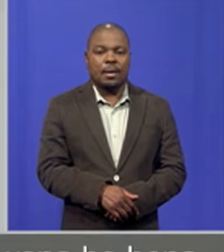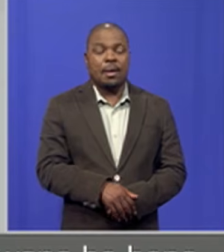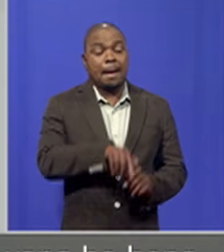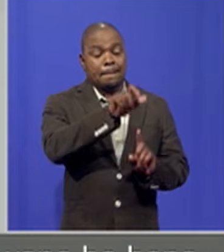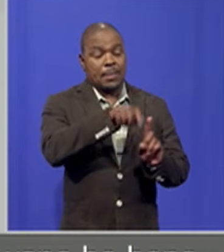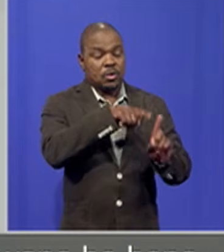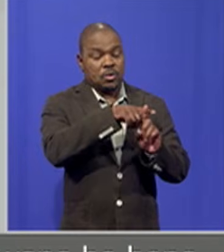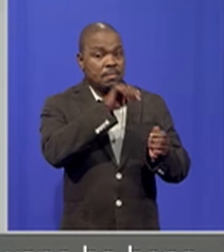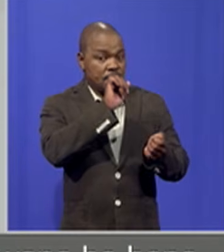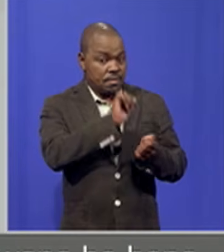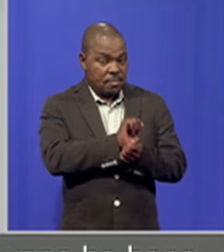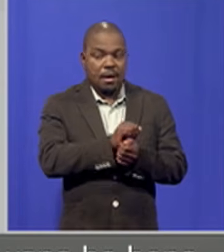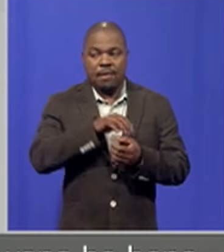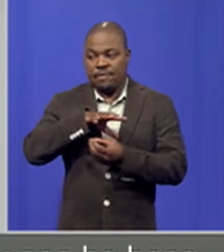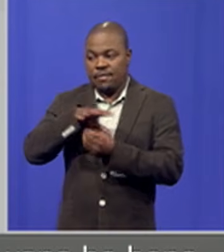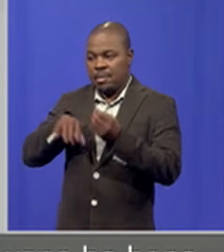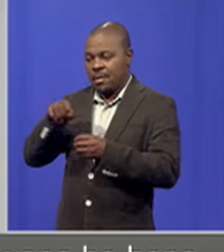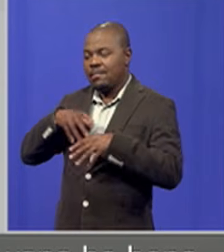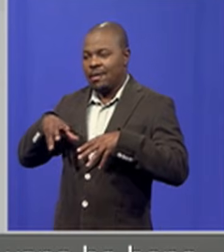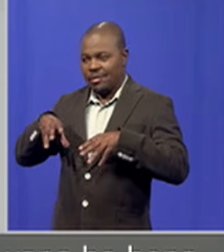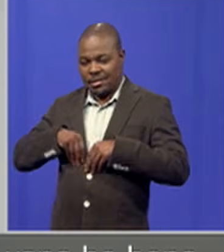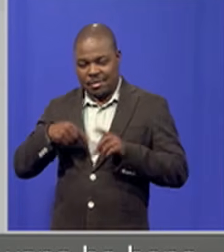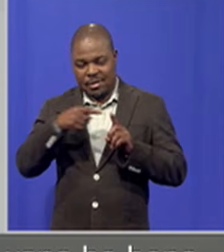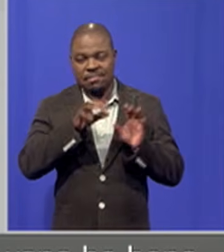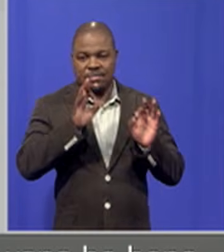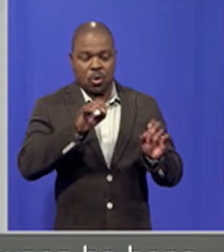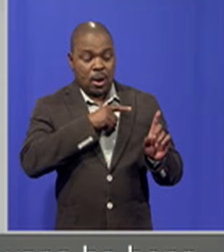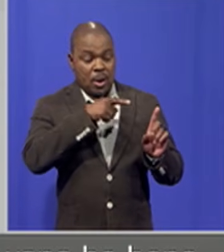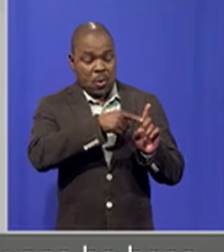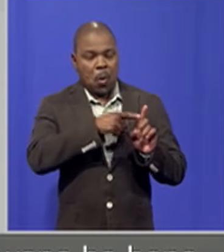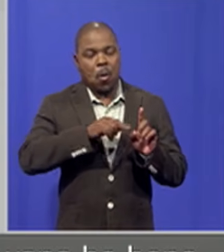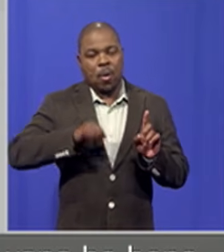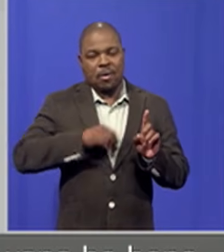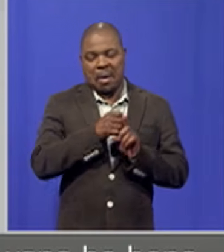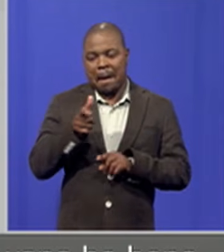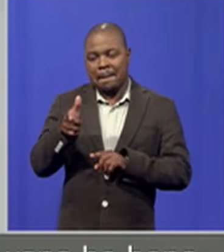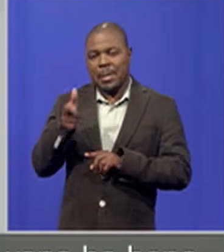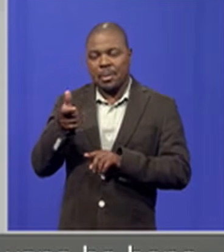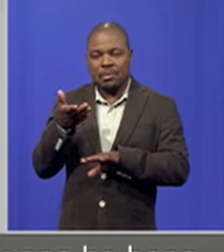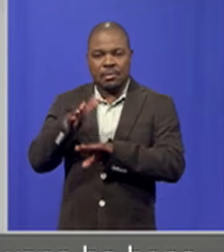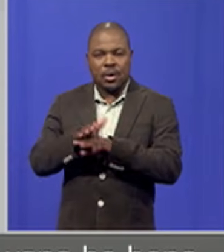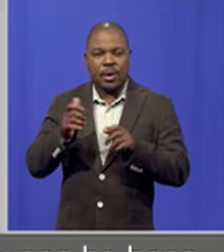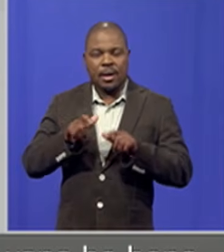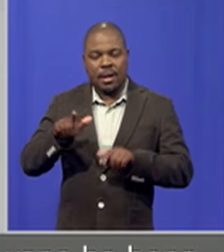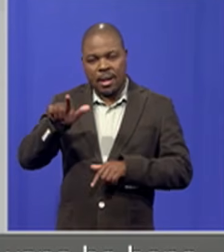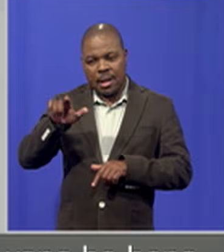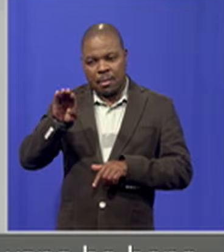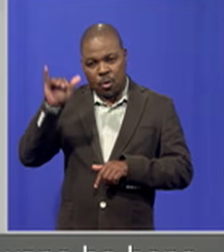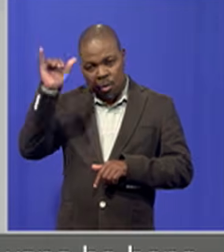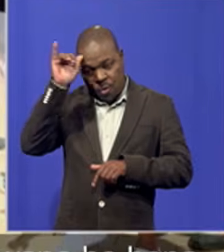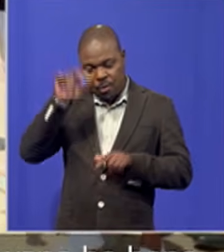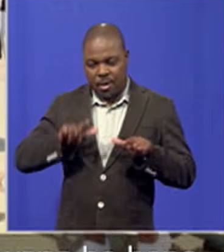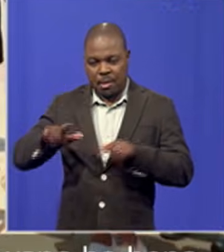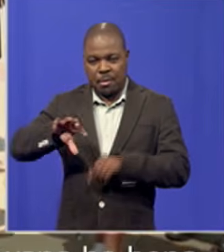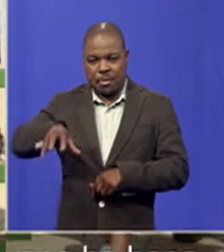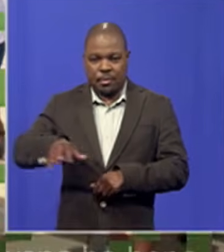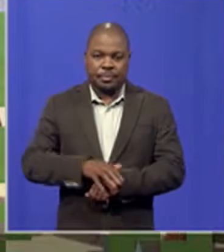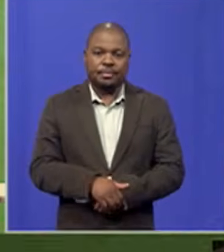Balapa ba amogetše kahlolo kgahlanong le monna yo a thuntšitšego le go bolaya mosadi wa gagwe ka leboa kgomo provinseng ya Limpopo.